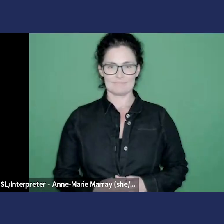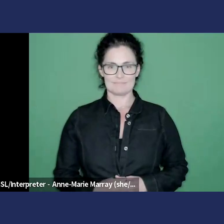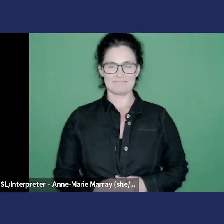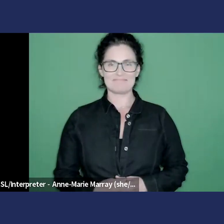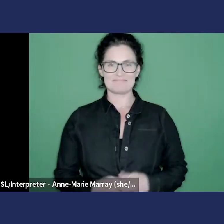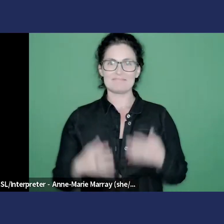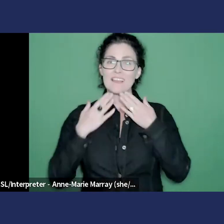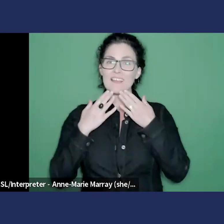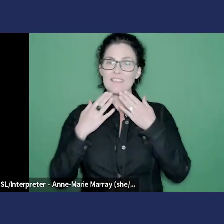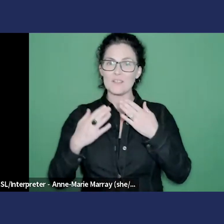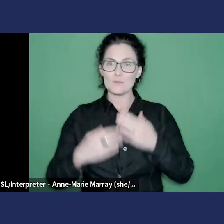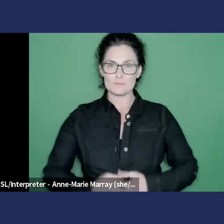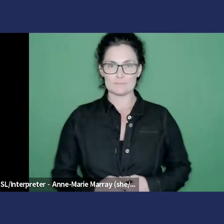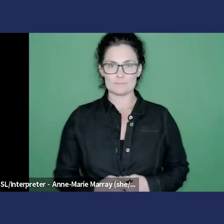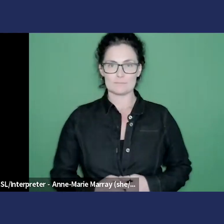Thanks, Abby.